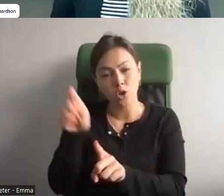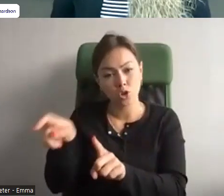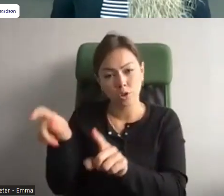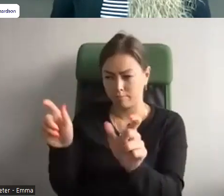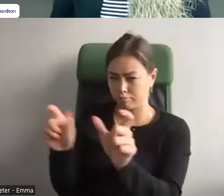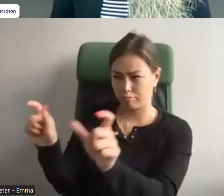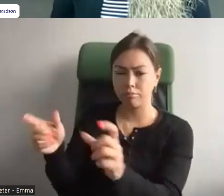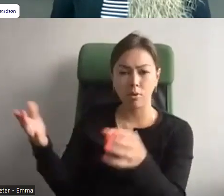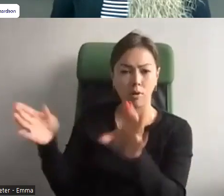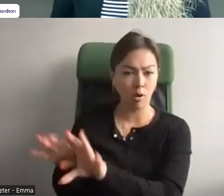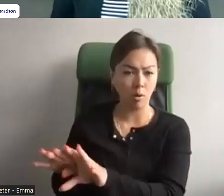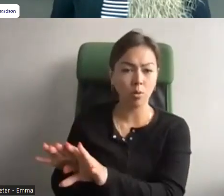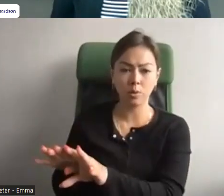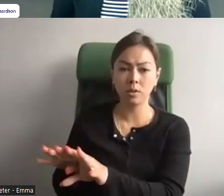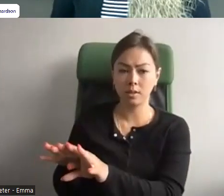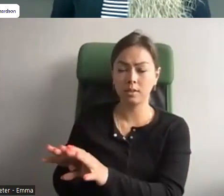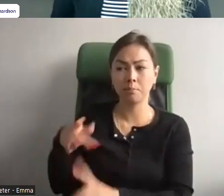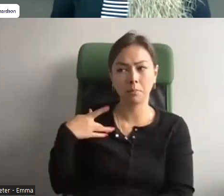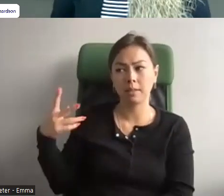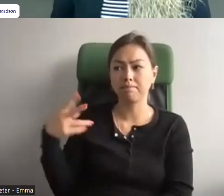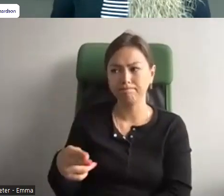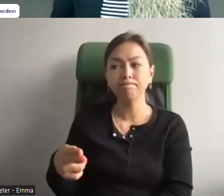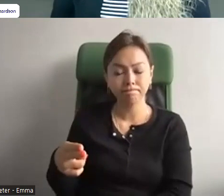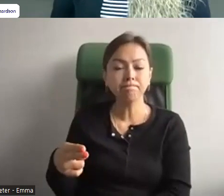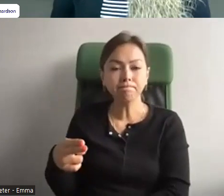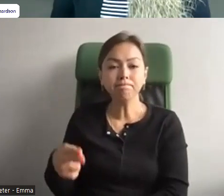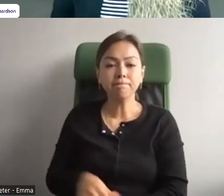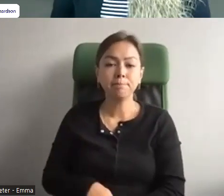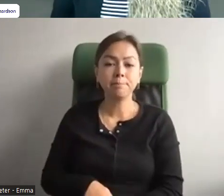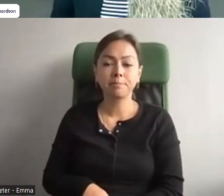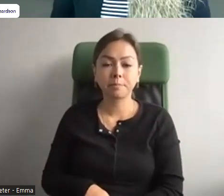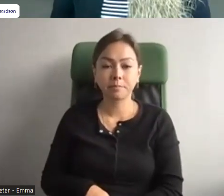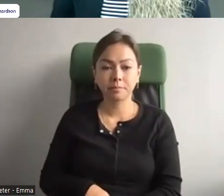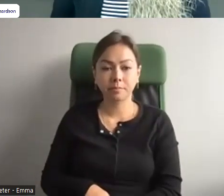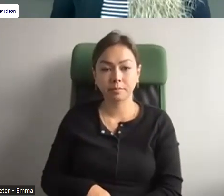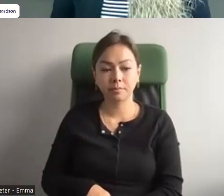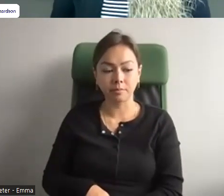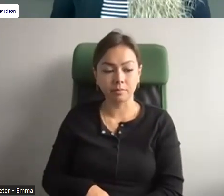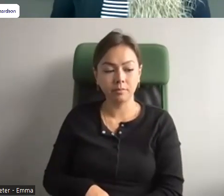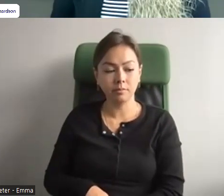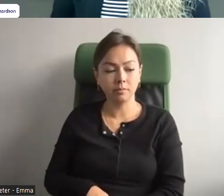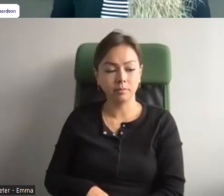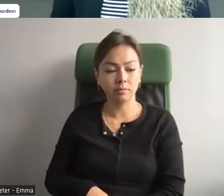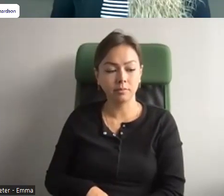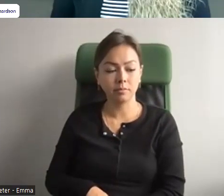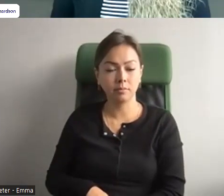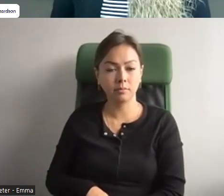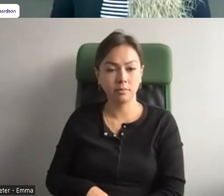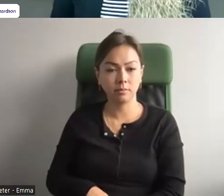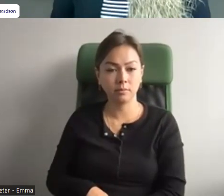are, increasingly cut off. And in terms of as advocates and activists, when you